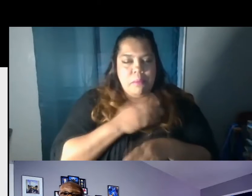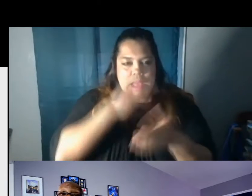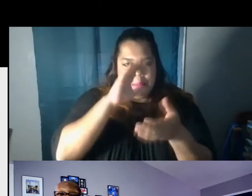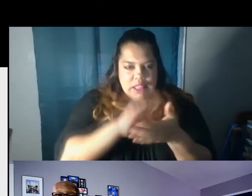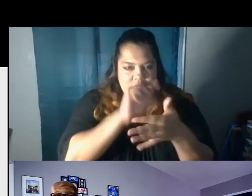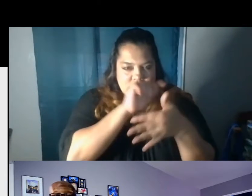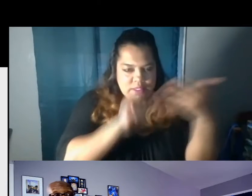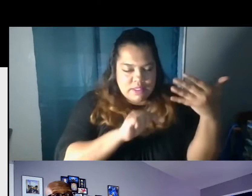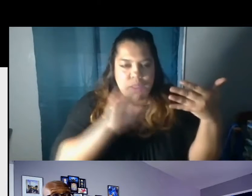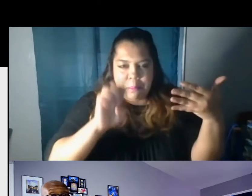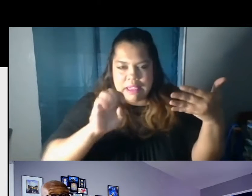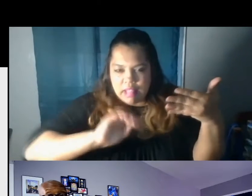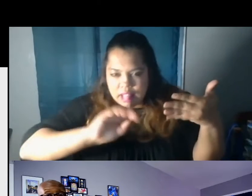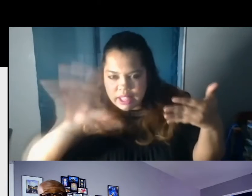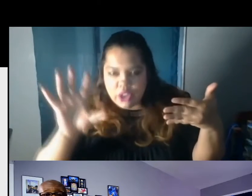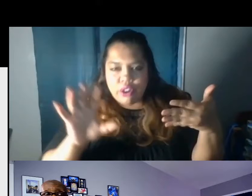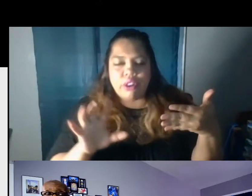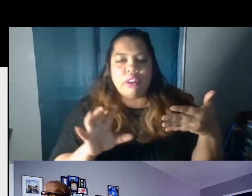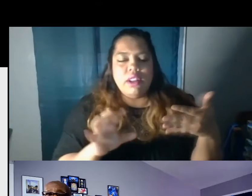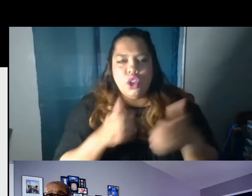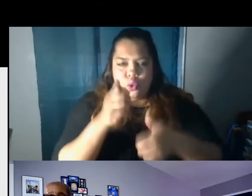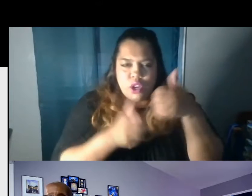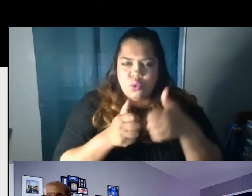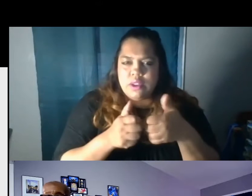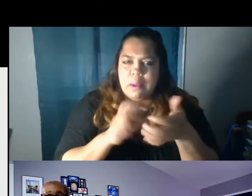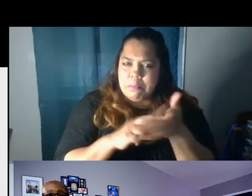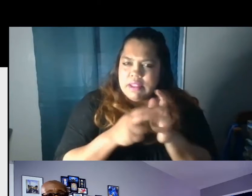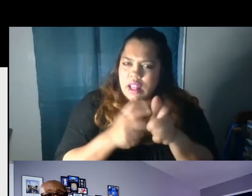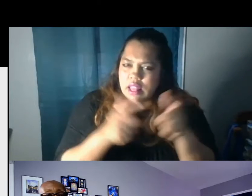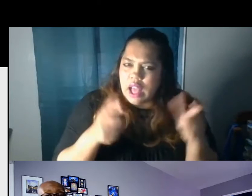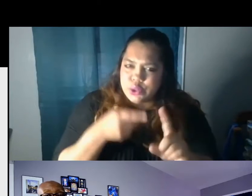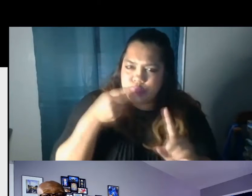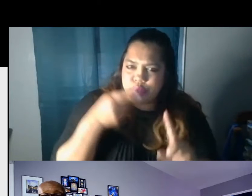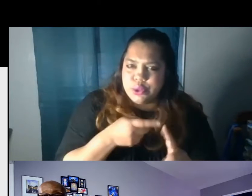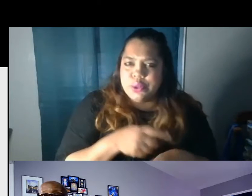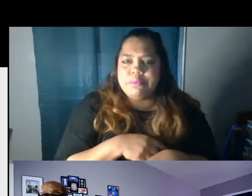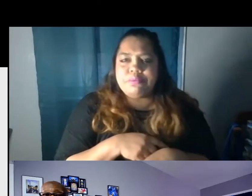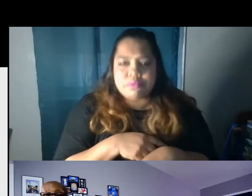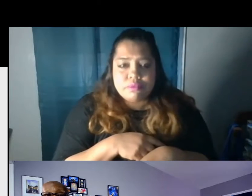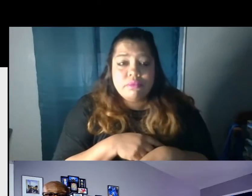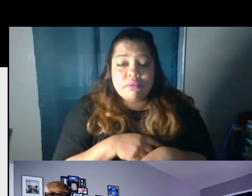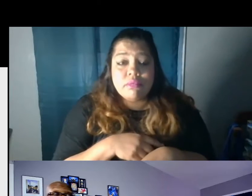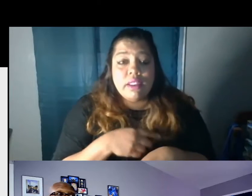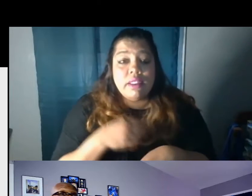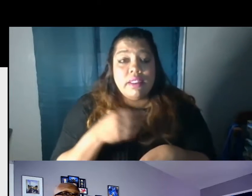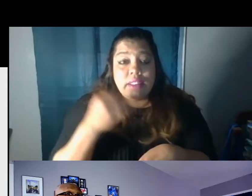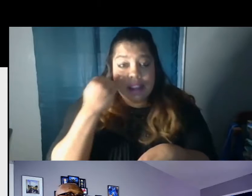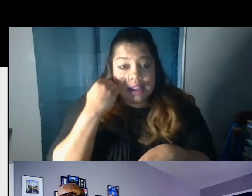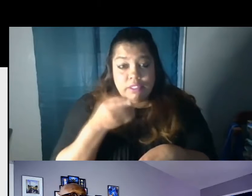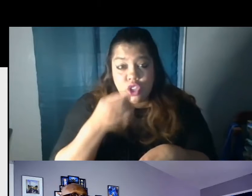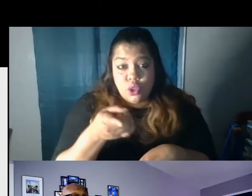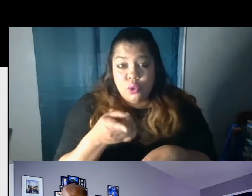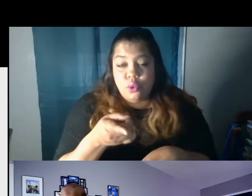Reverend Sarah is offering 1 free signed copy of the book to anyone who registers prior to